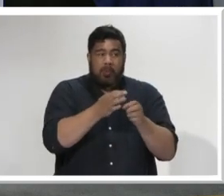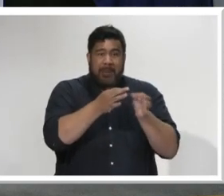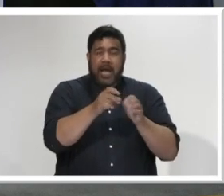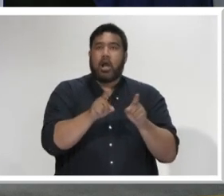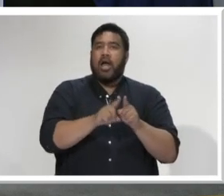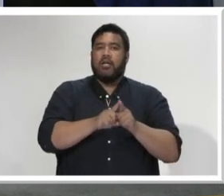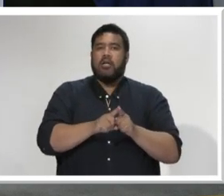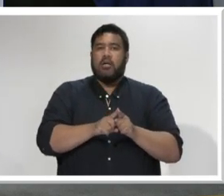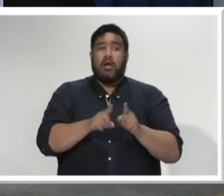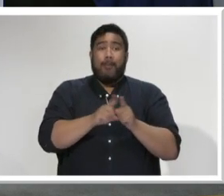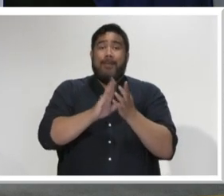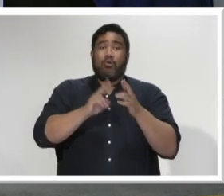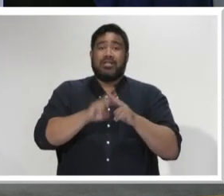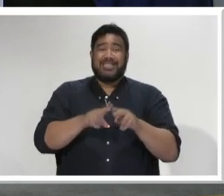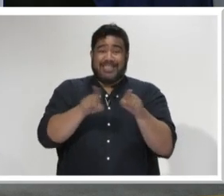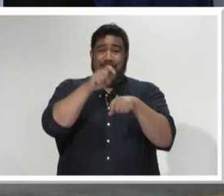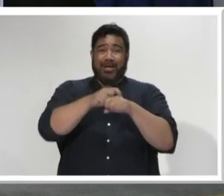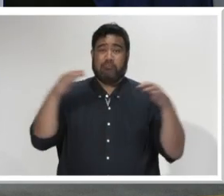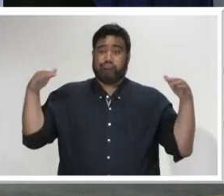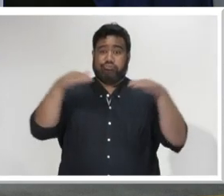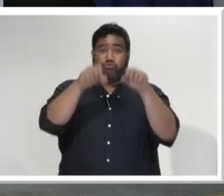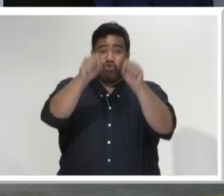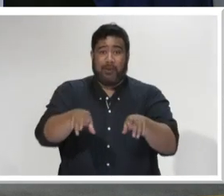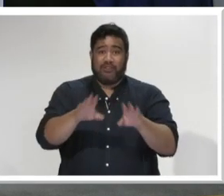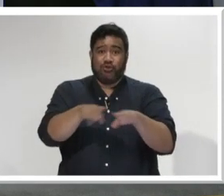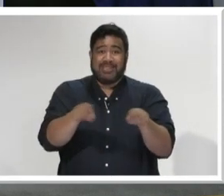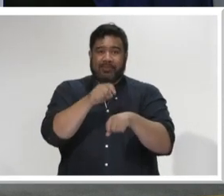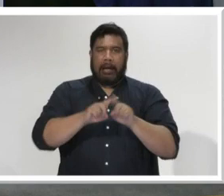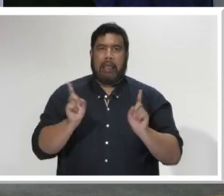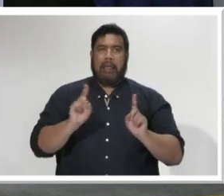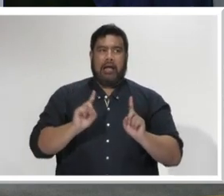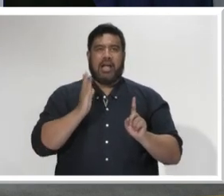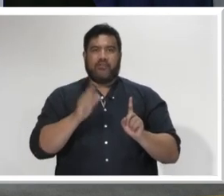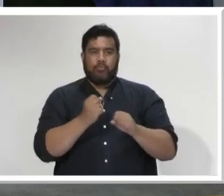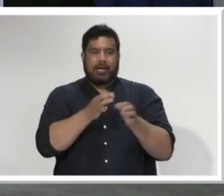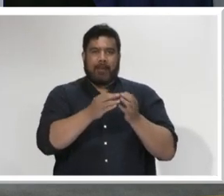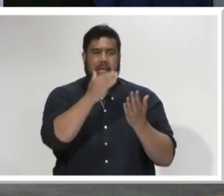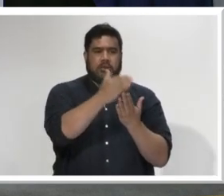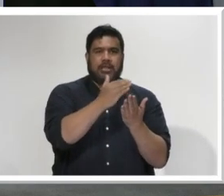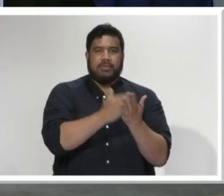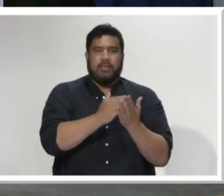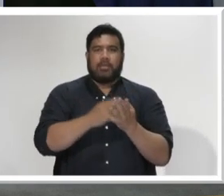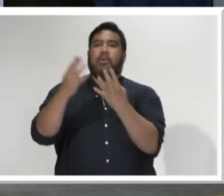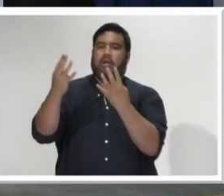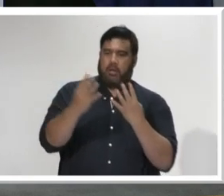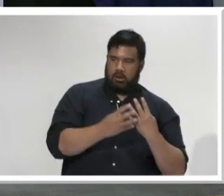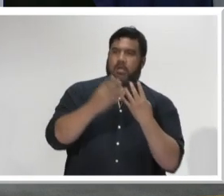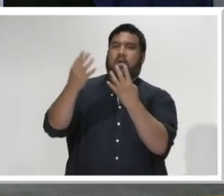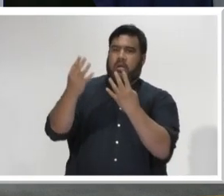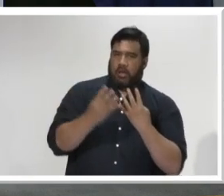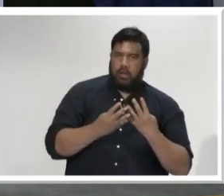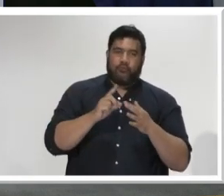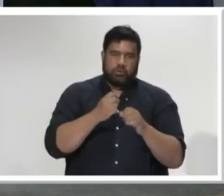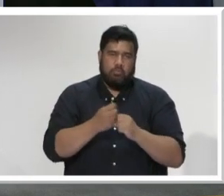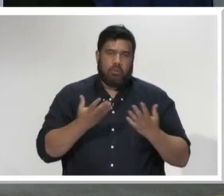so on, because it's actually more likely to be parents communing with one another than children that is going to be the thing we have to manage. How